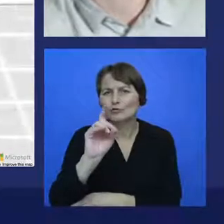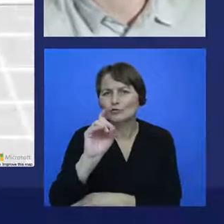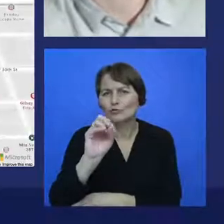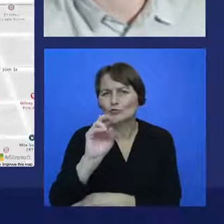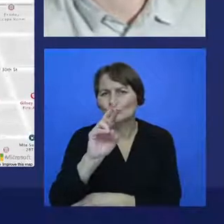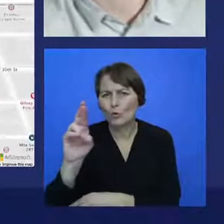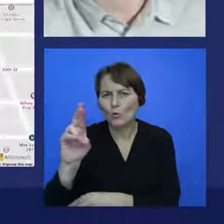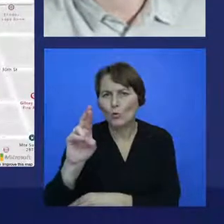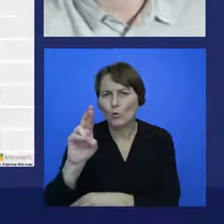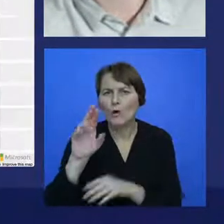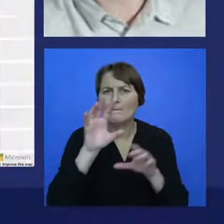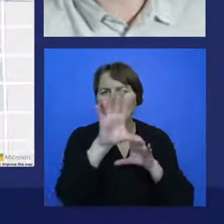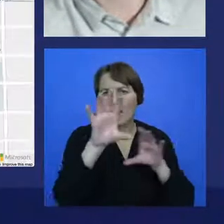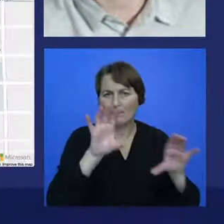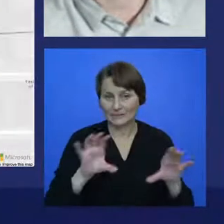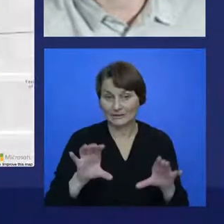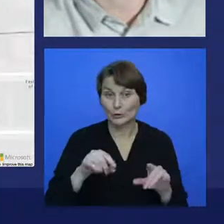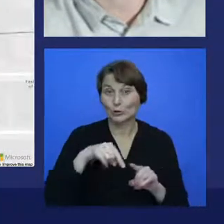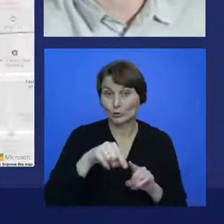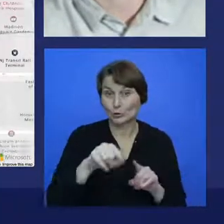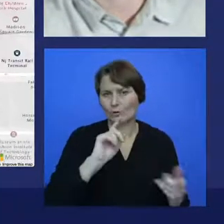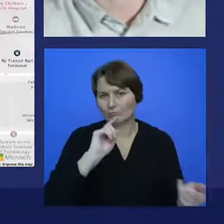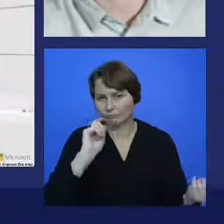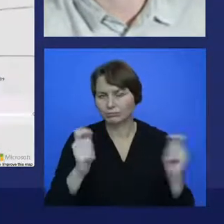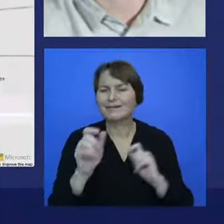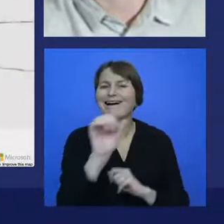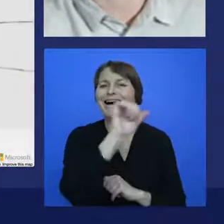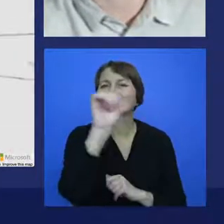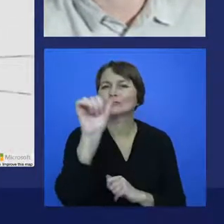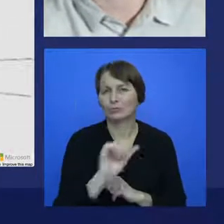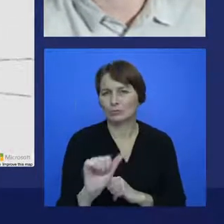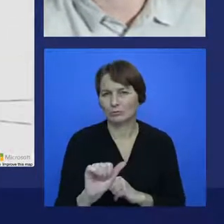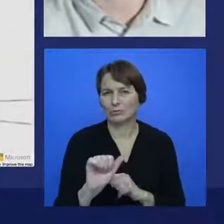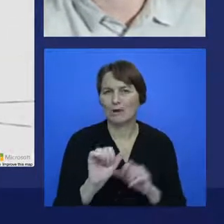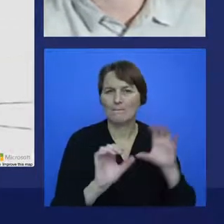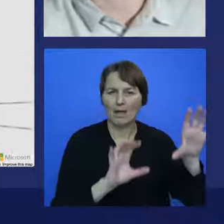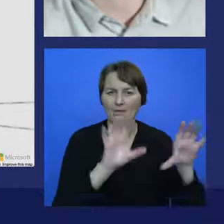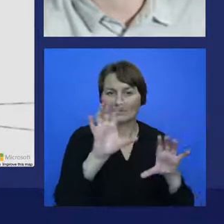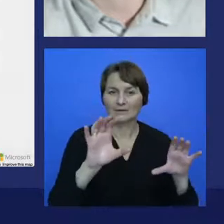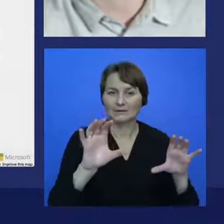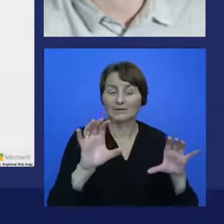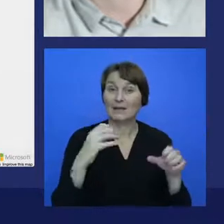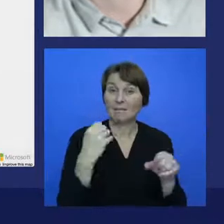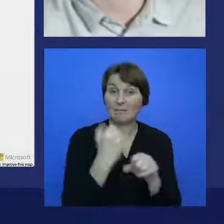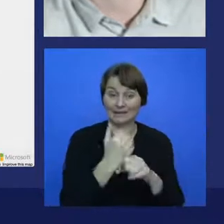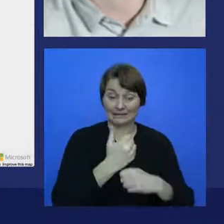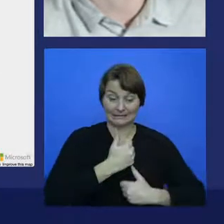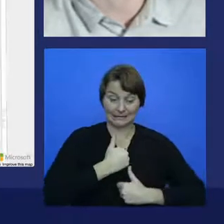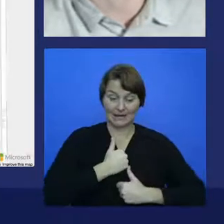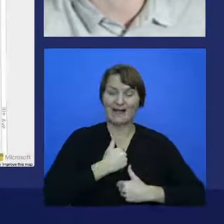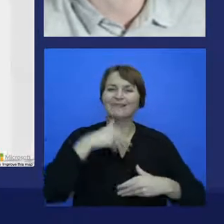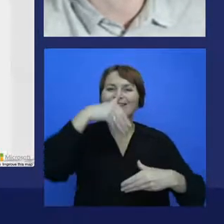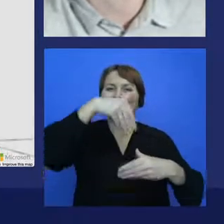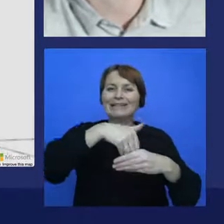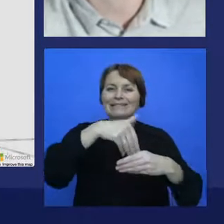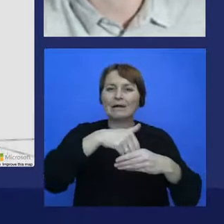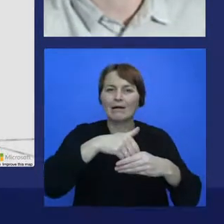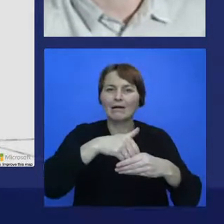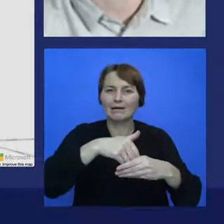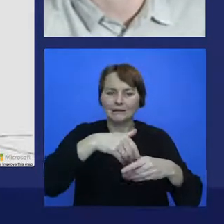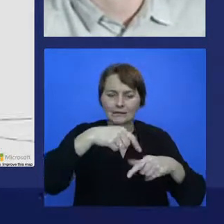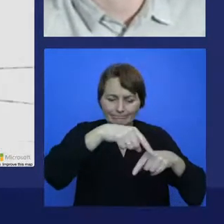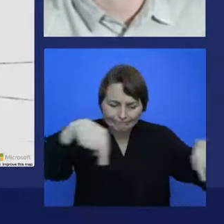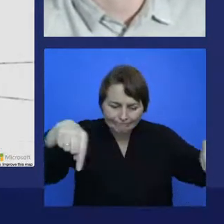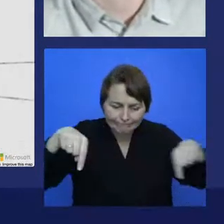Maps, soon to be Azure Maps, which allows you to map and generate your own indoor spaces as part of Bing